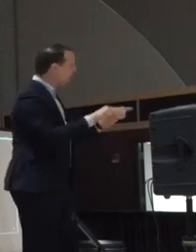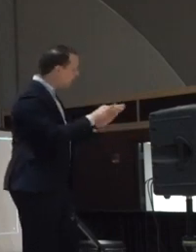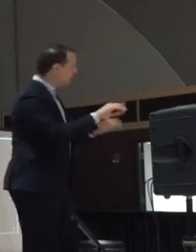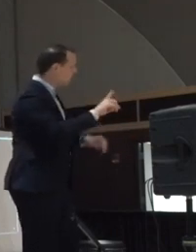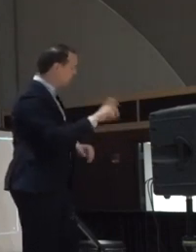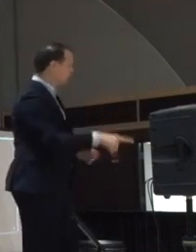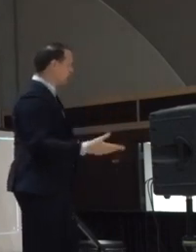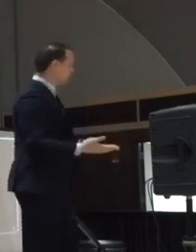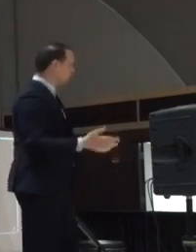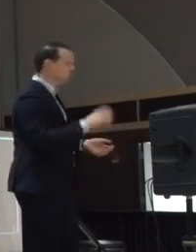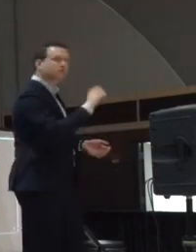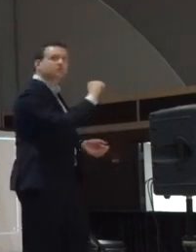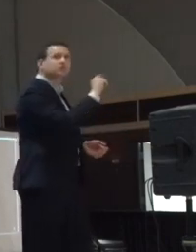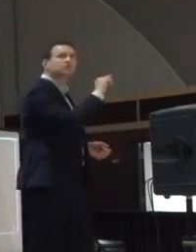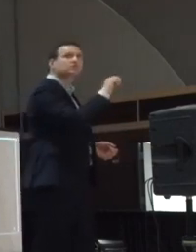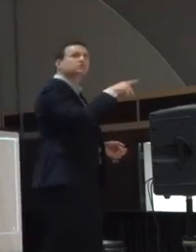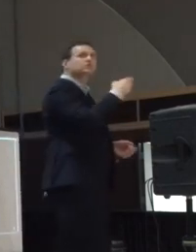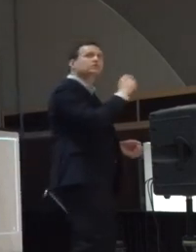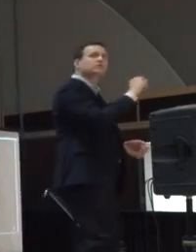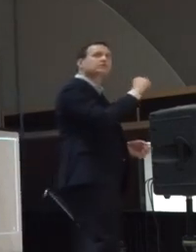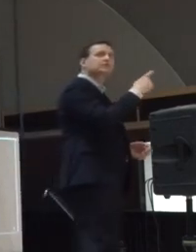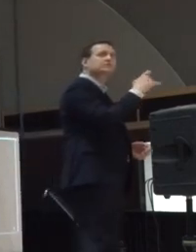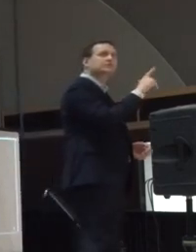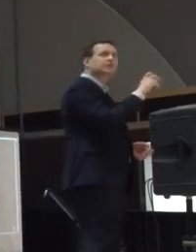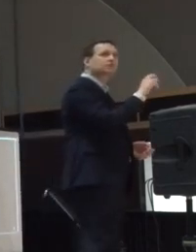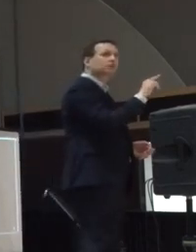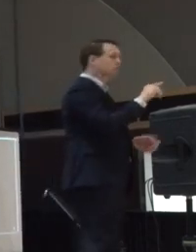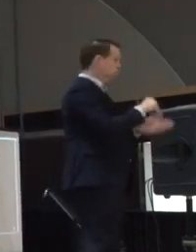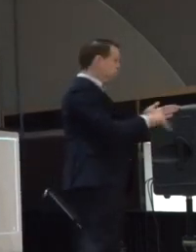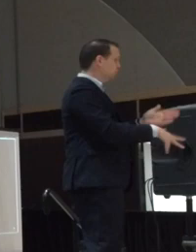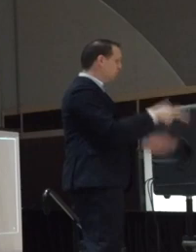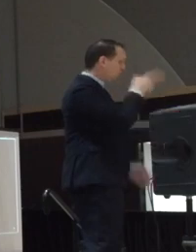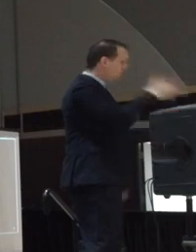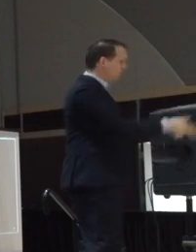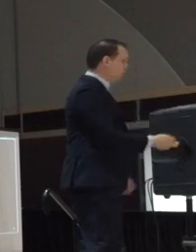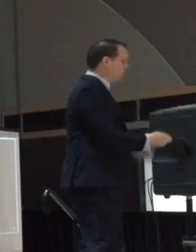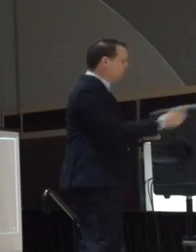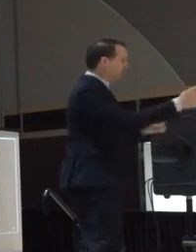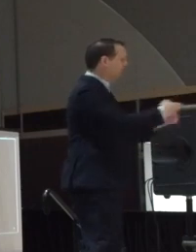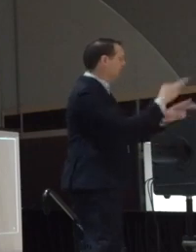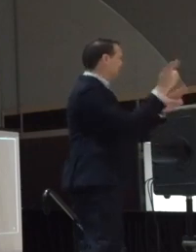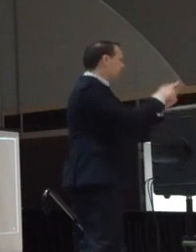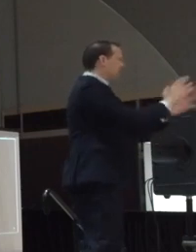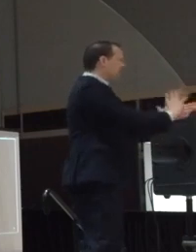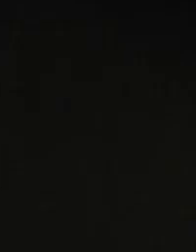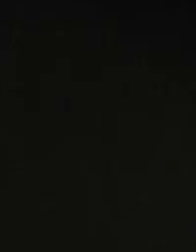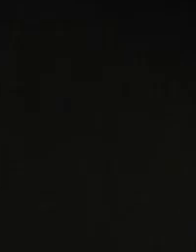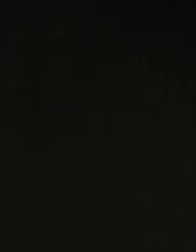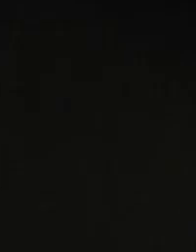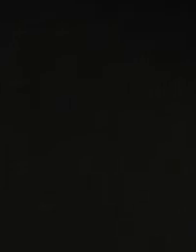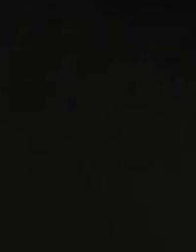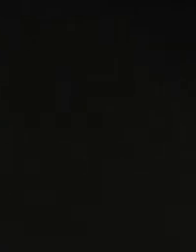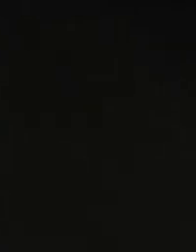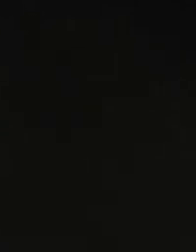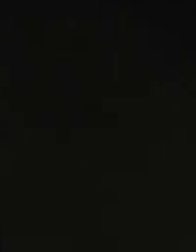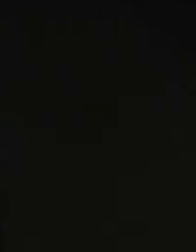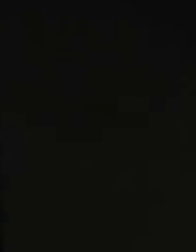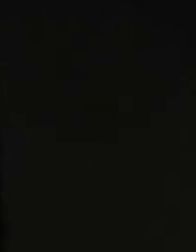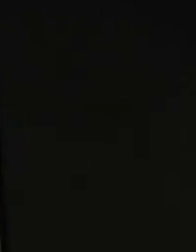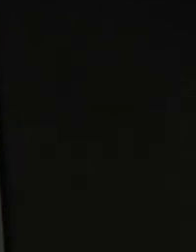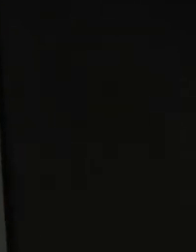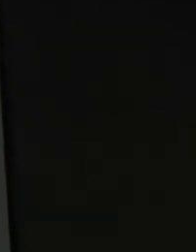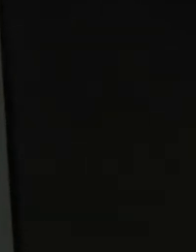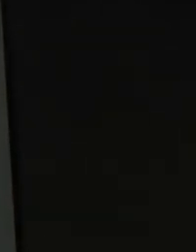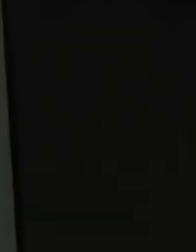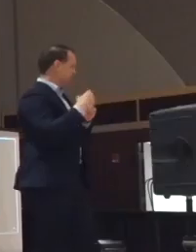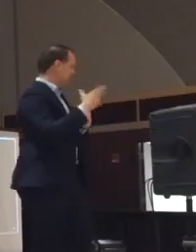questions. Steven Spielberg, terrible student, got rejected from a top film school, bullied. I was bullied